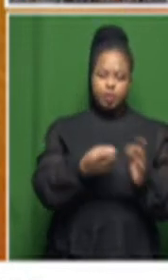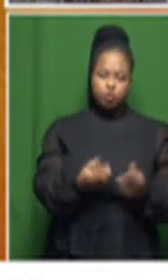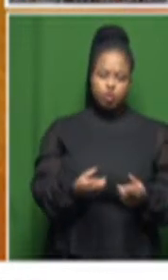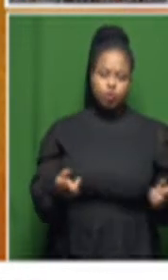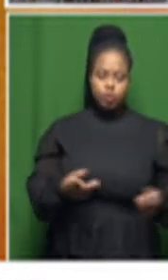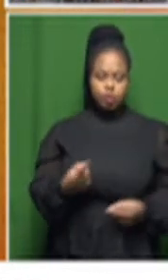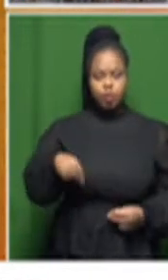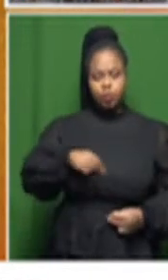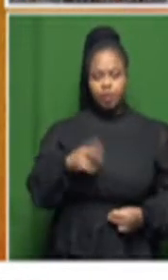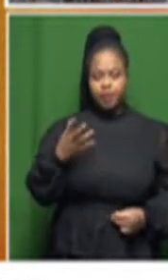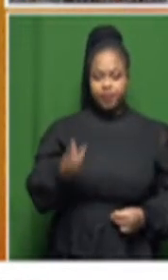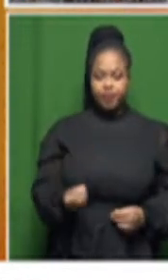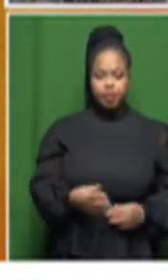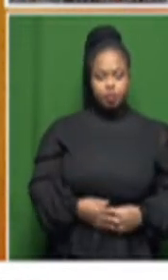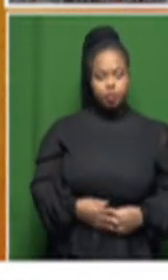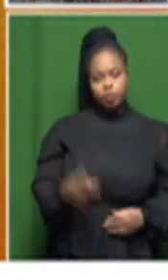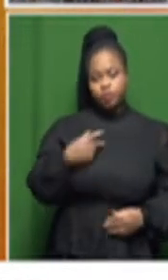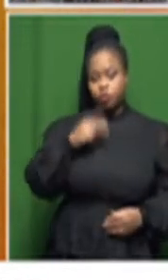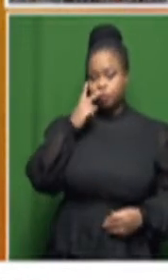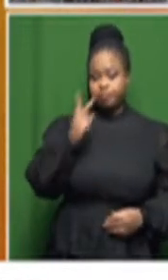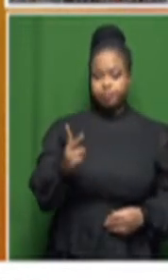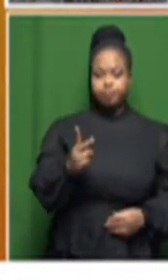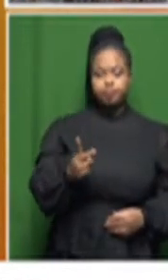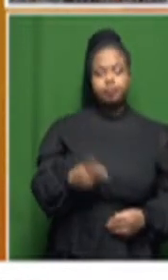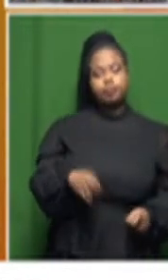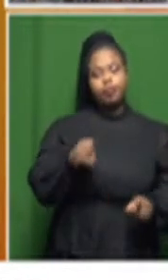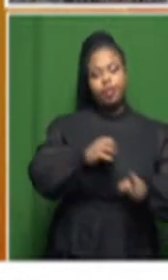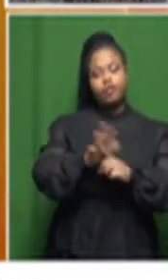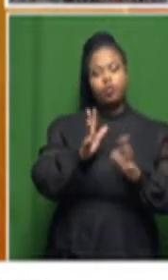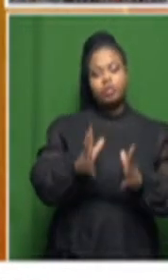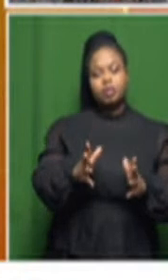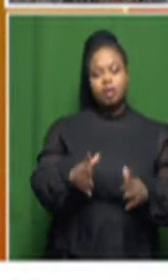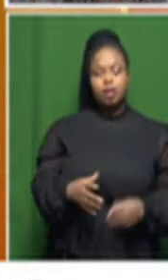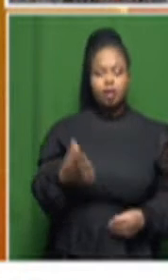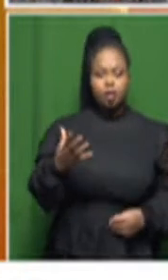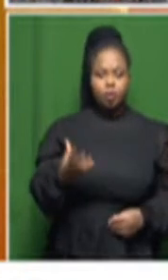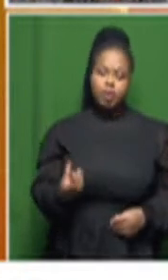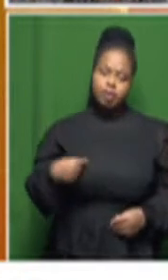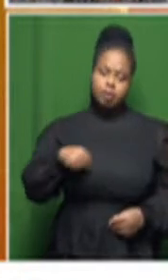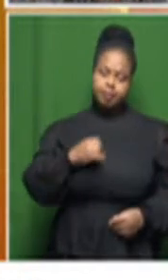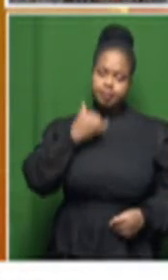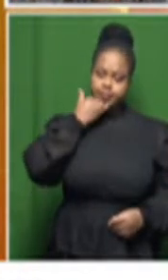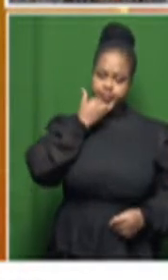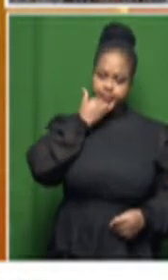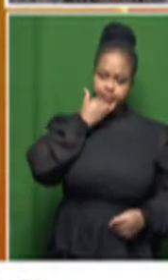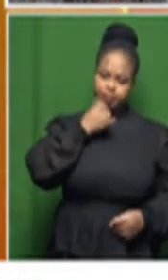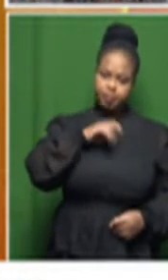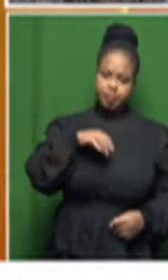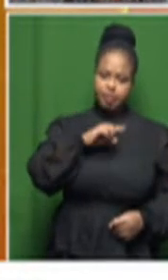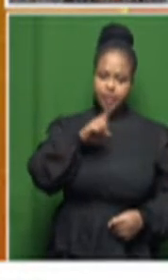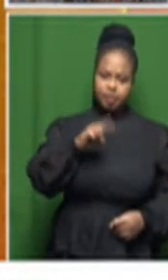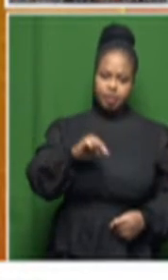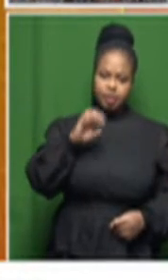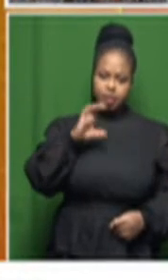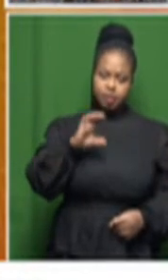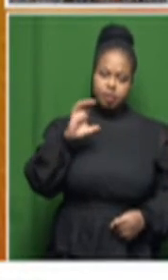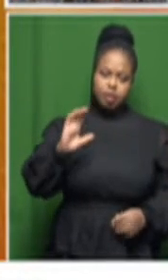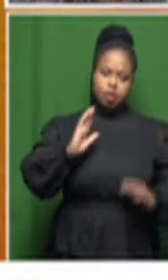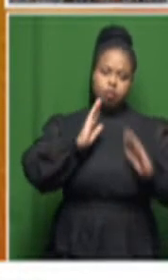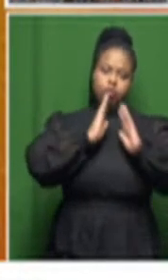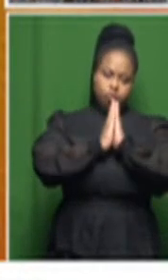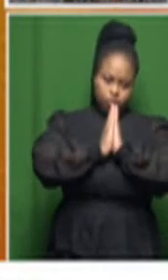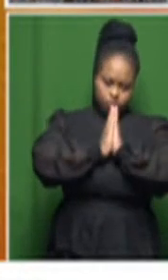that we have. So if you look at the influencers, we are grateful to the ZCC Church, which came